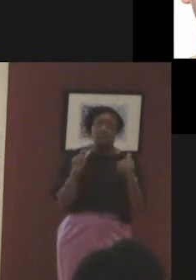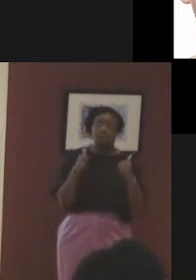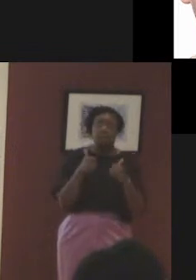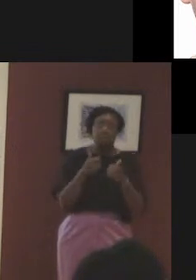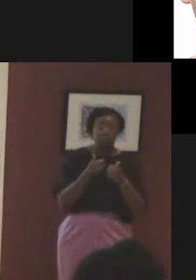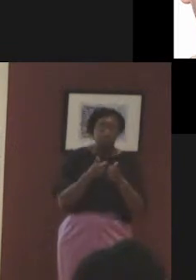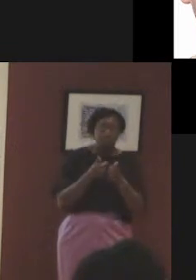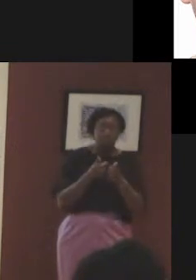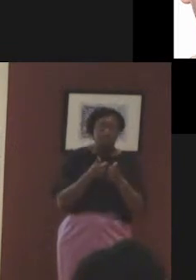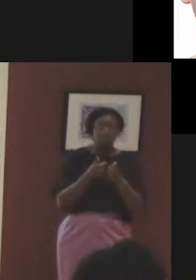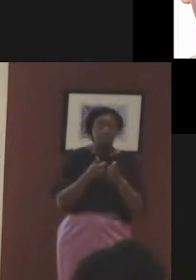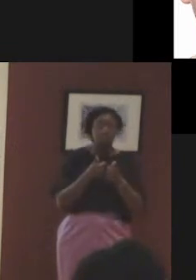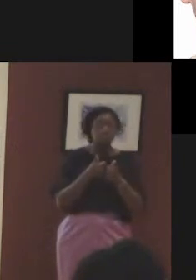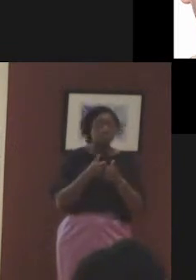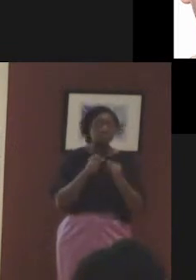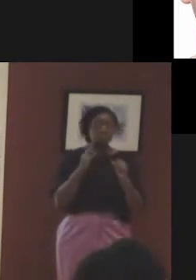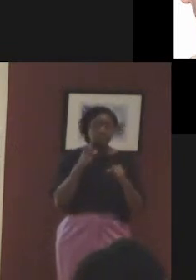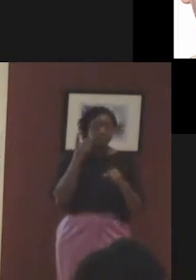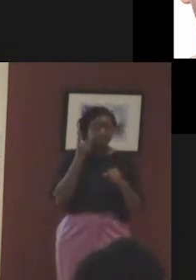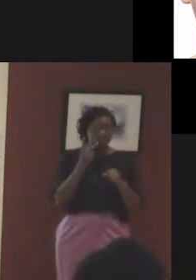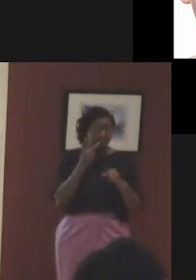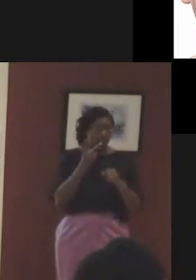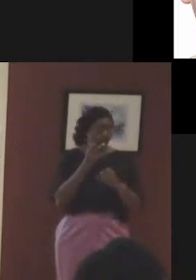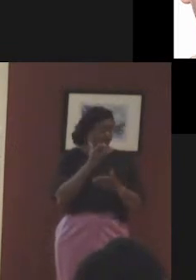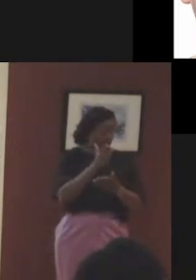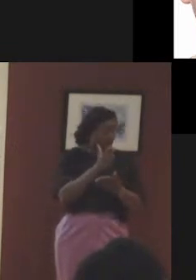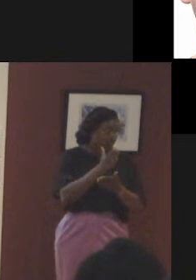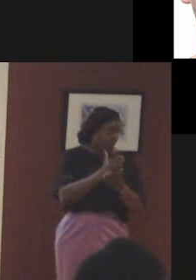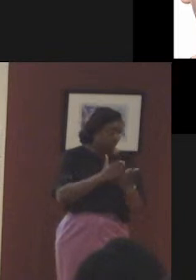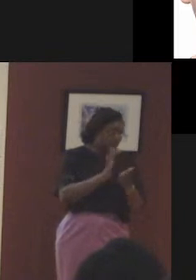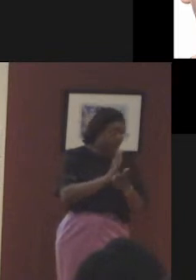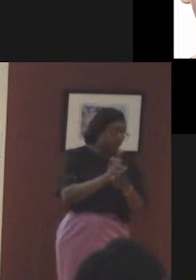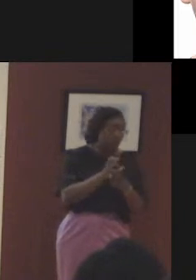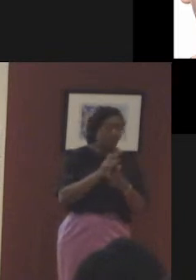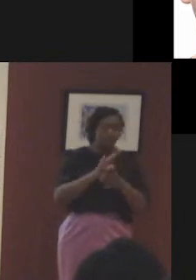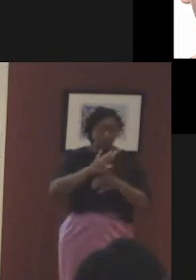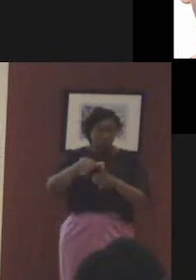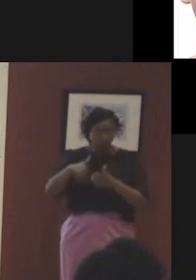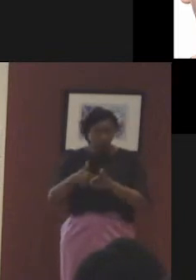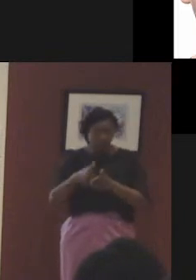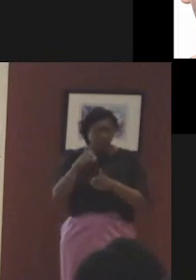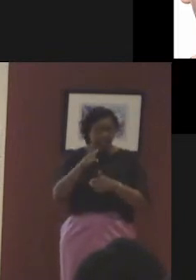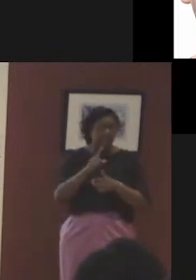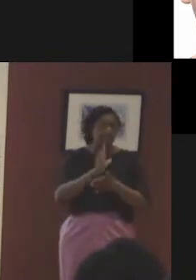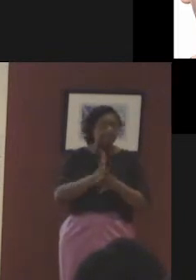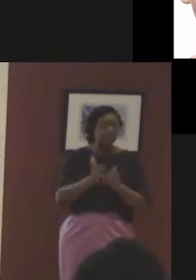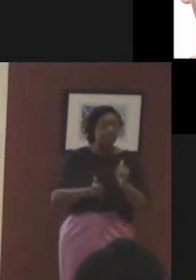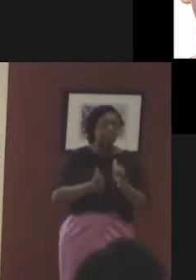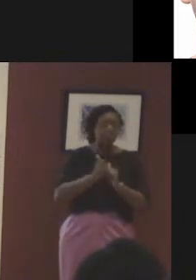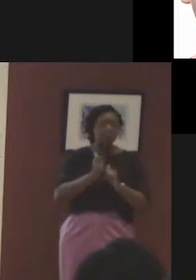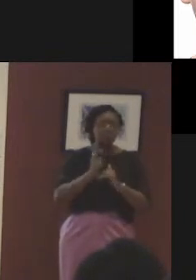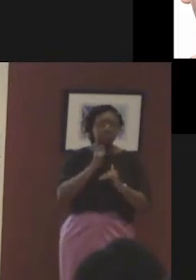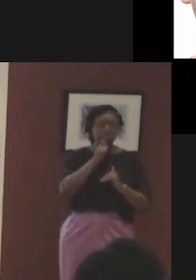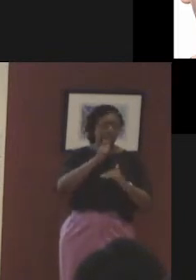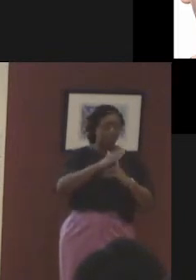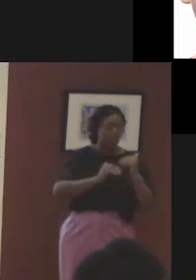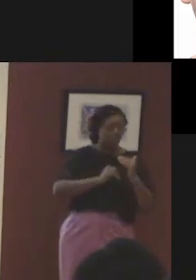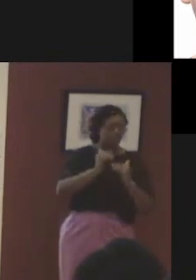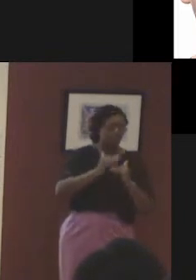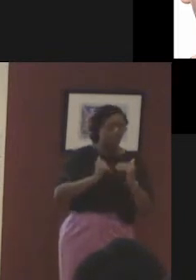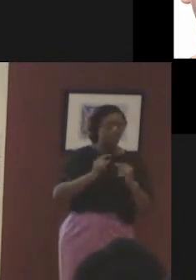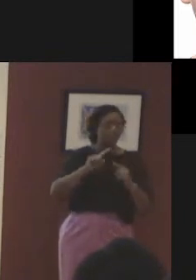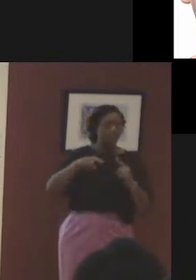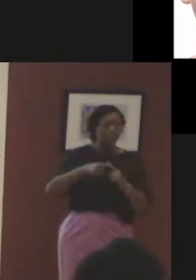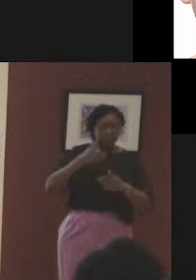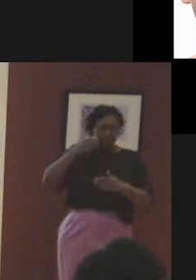view either in part or as a whole, the video becomes the most uncomfortable when the quote-unquote beatdown comes